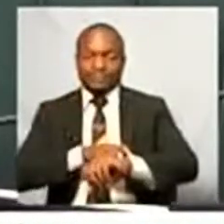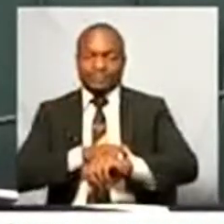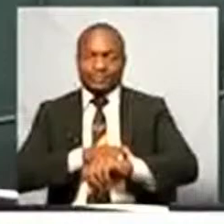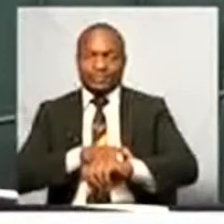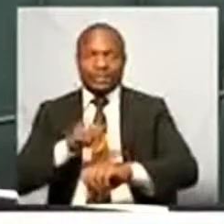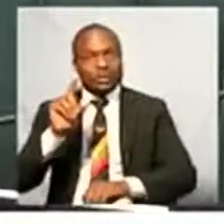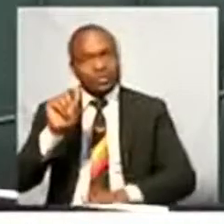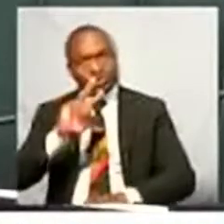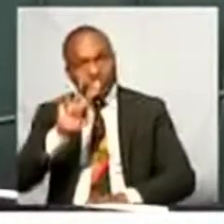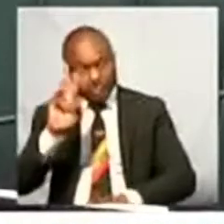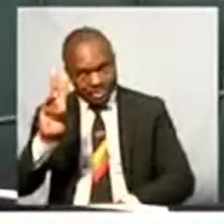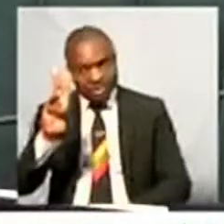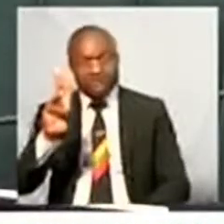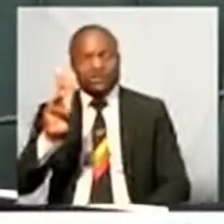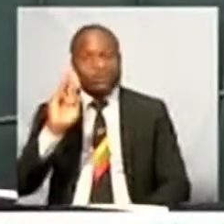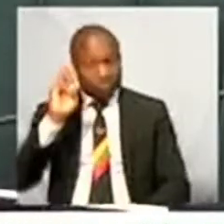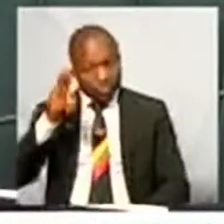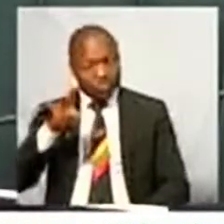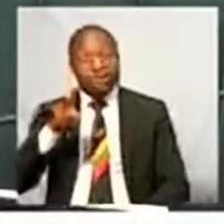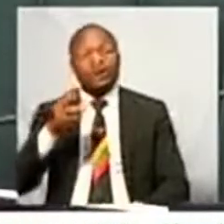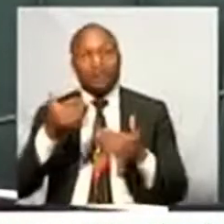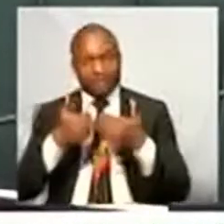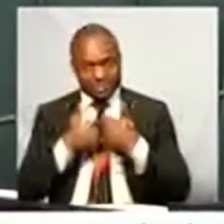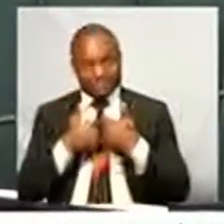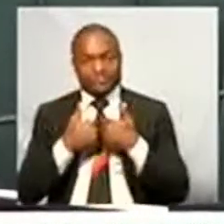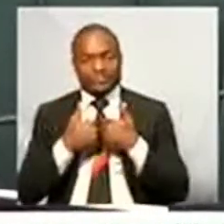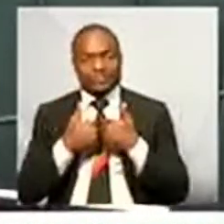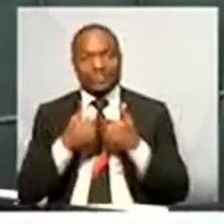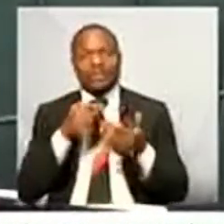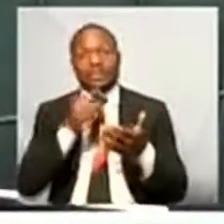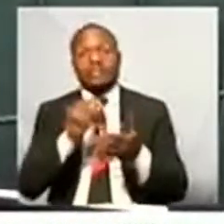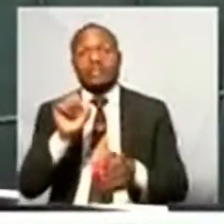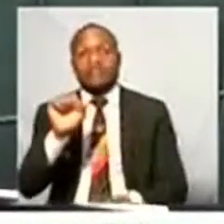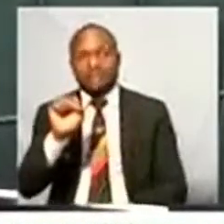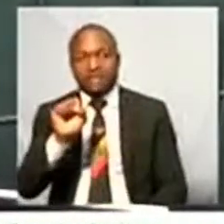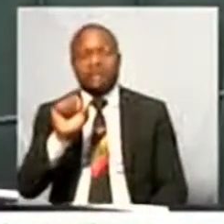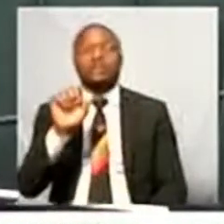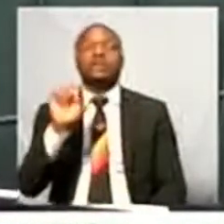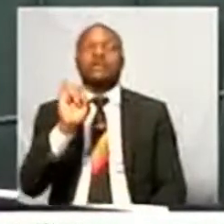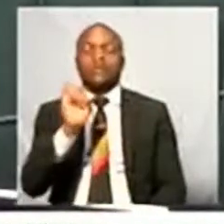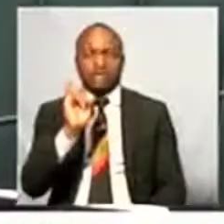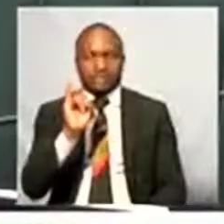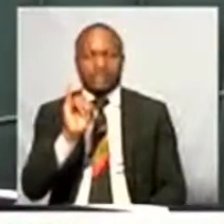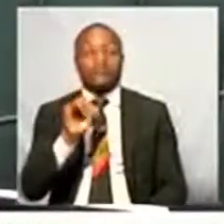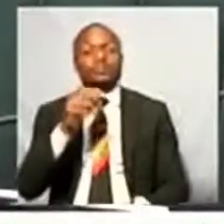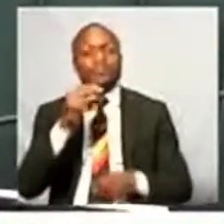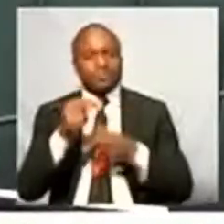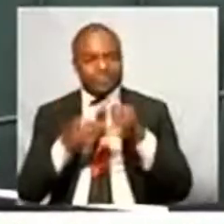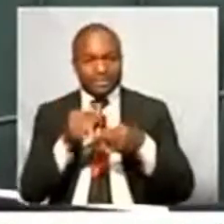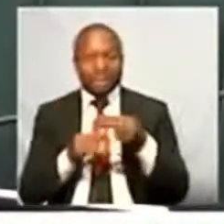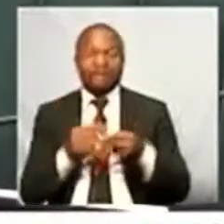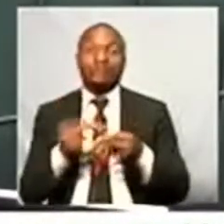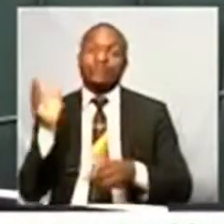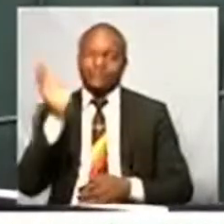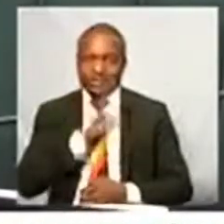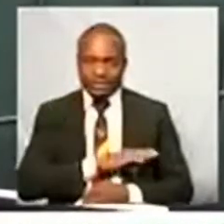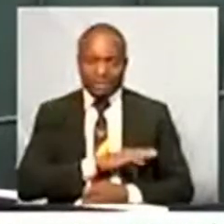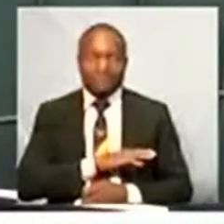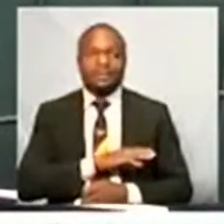by 2026, we are going to have that SI. By then, we would have done with